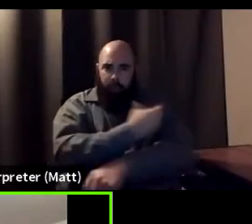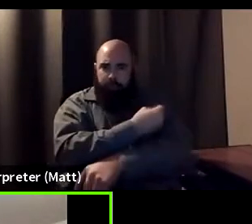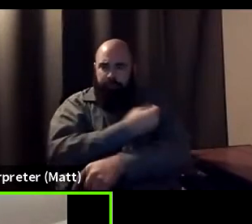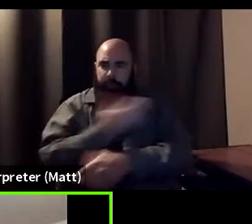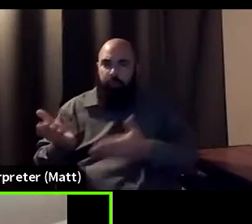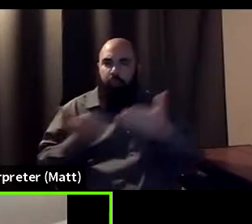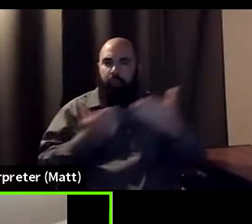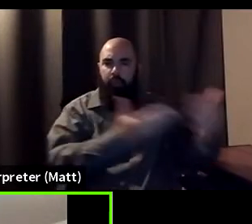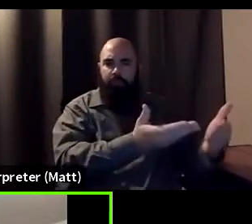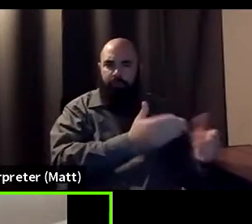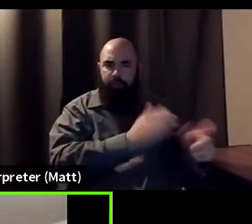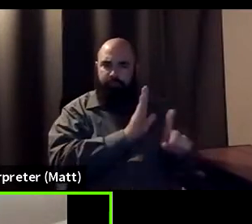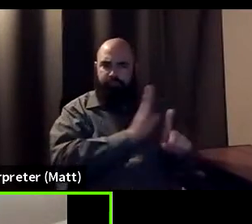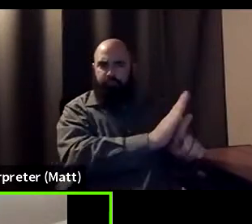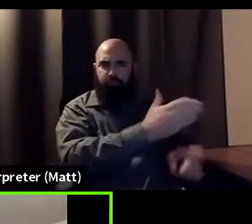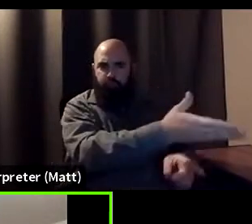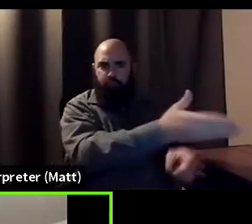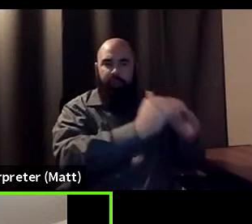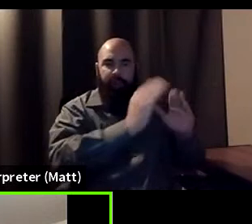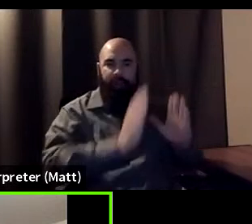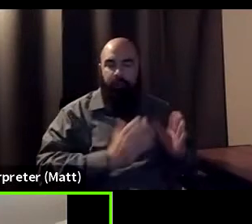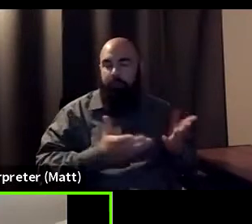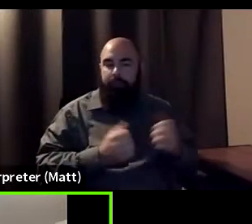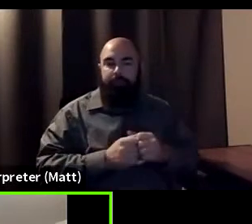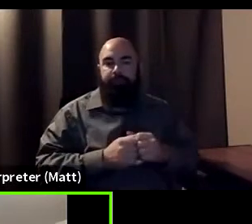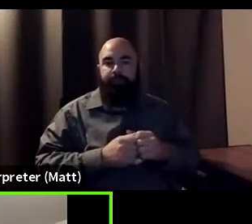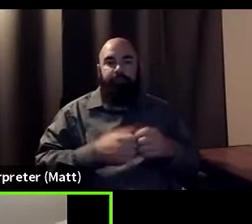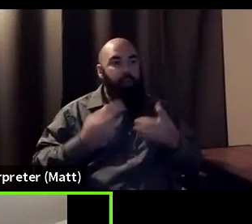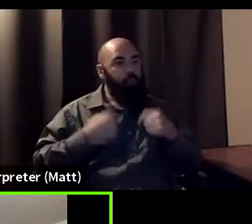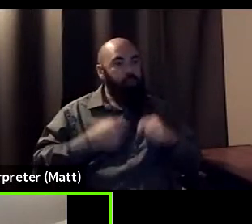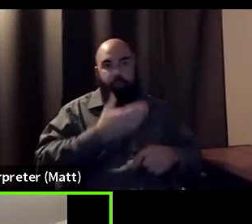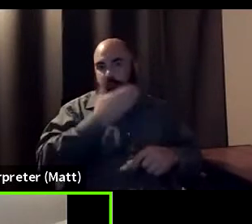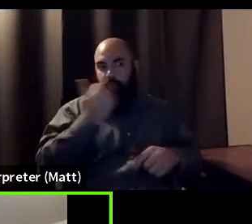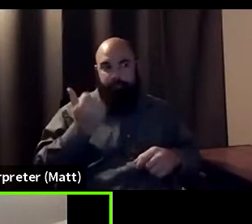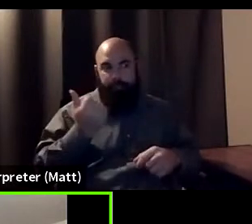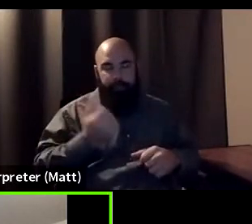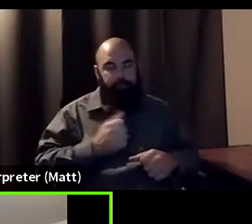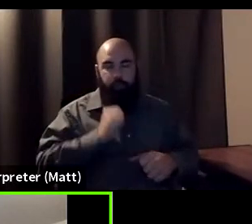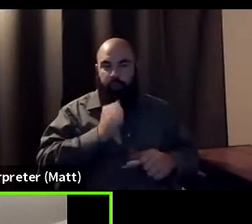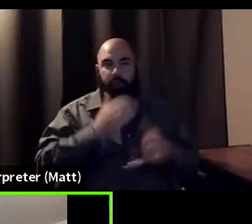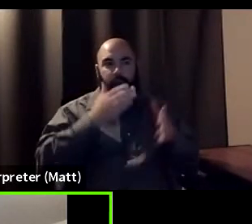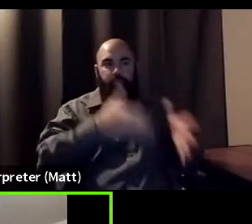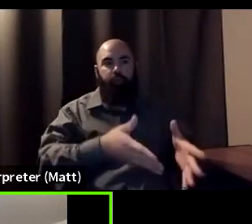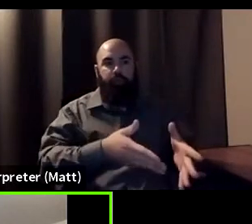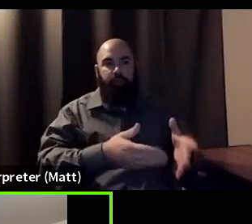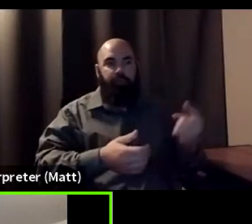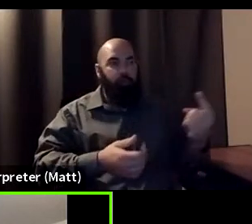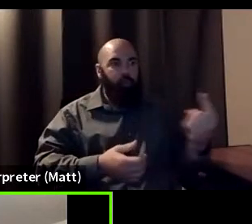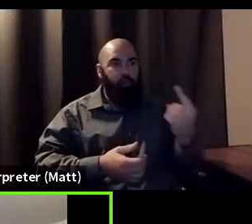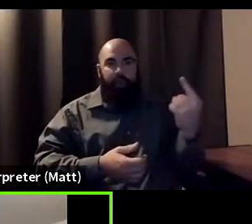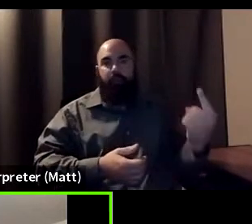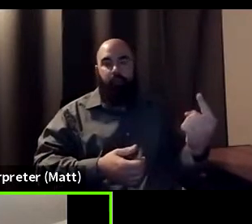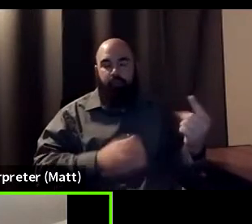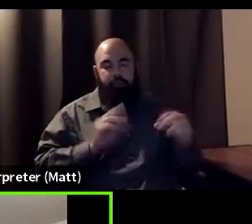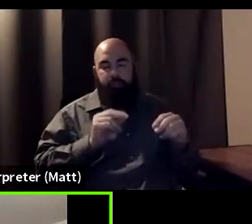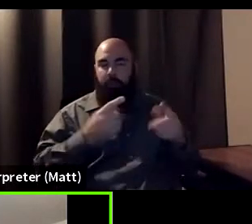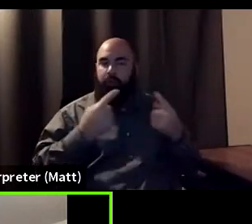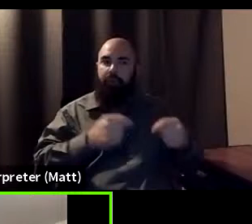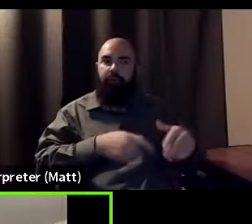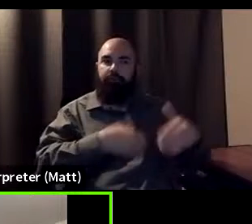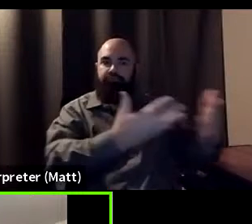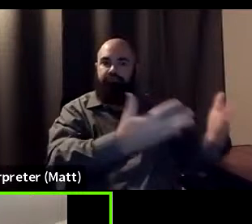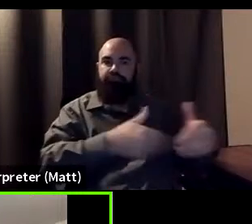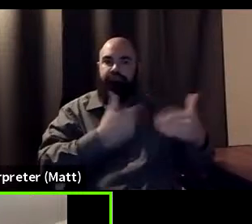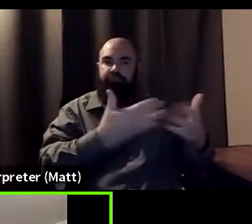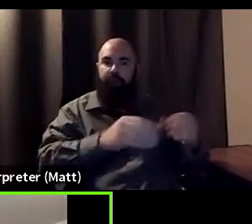individuals at their homes. So we're doing our best to leave no stone unturned as we make sure we try to offer the vaccine to